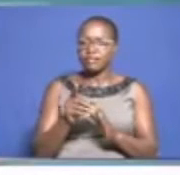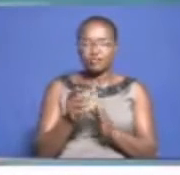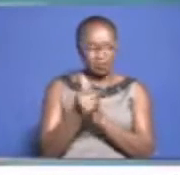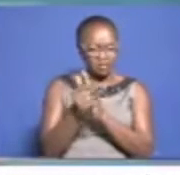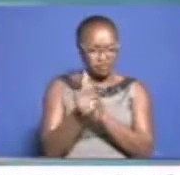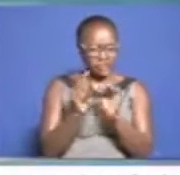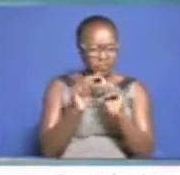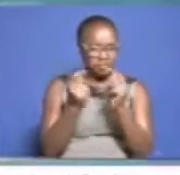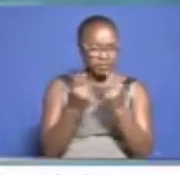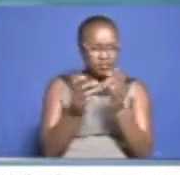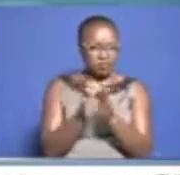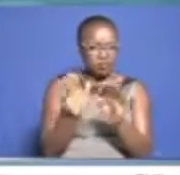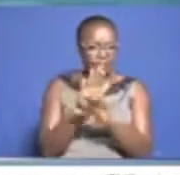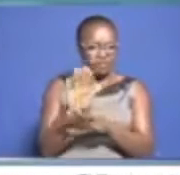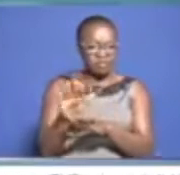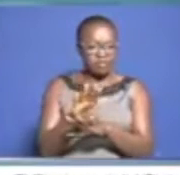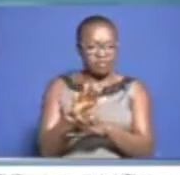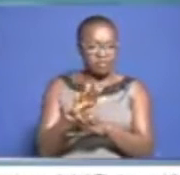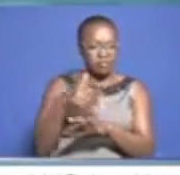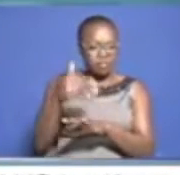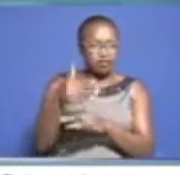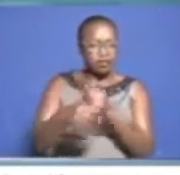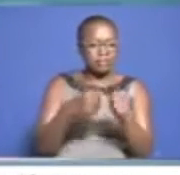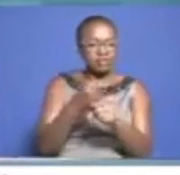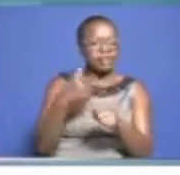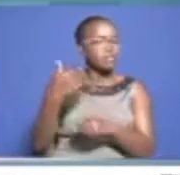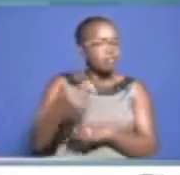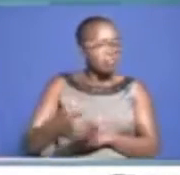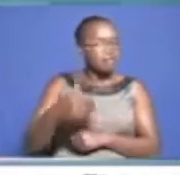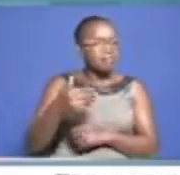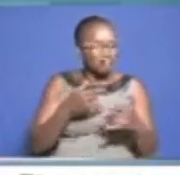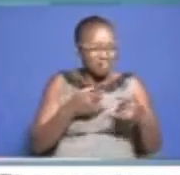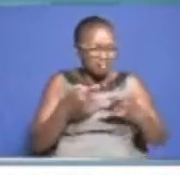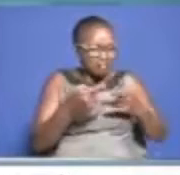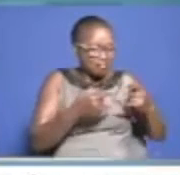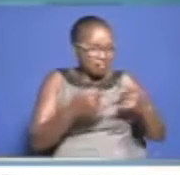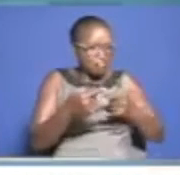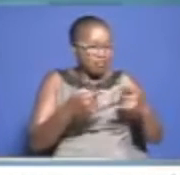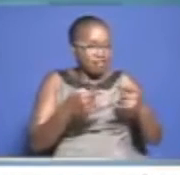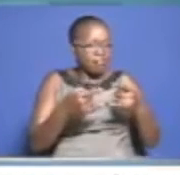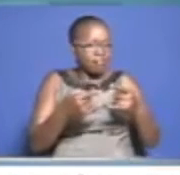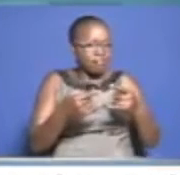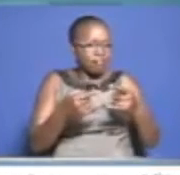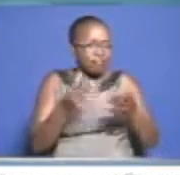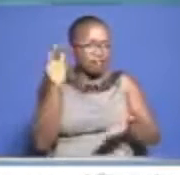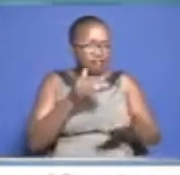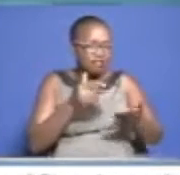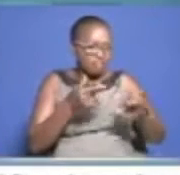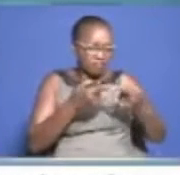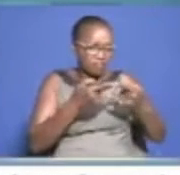And every year it was always a struggle to keep on reducing the gap between us and